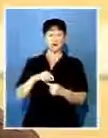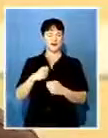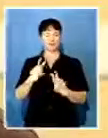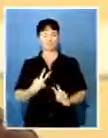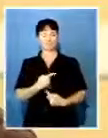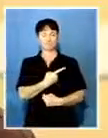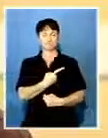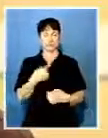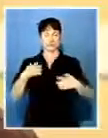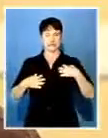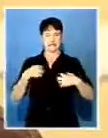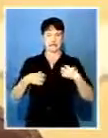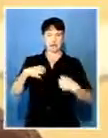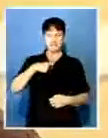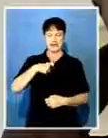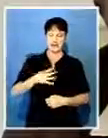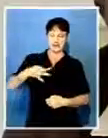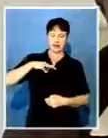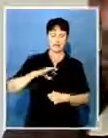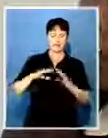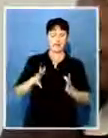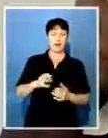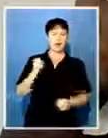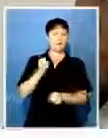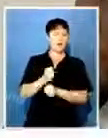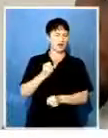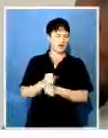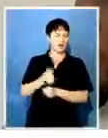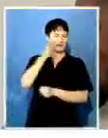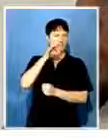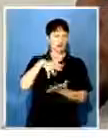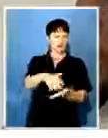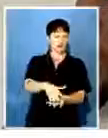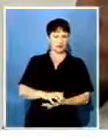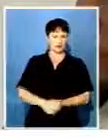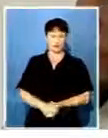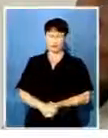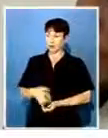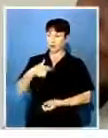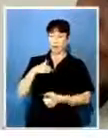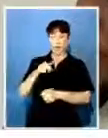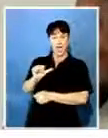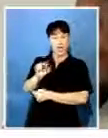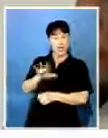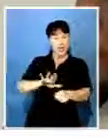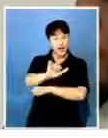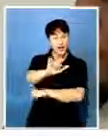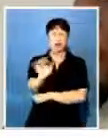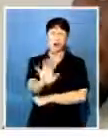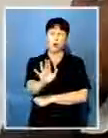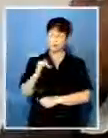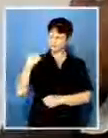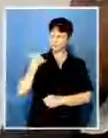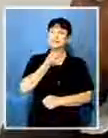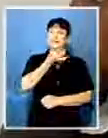personal wealth and weakening the state. It's not an anti-ANC thing. Last week on Saturday I was at